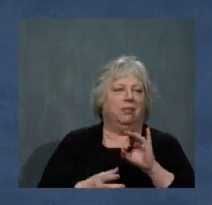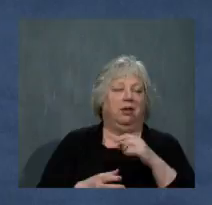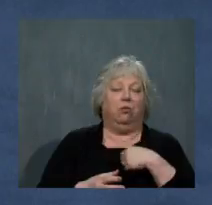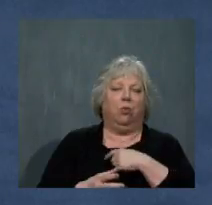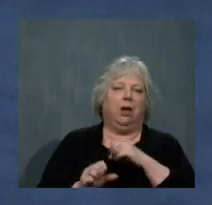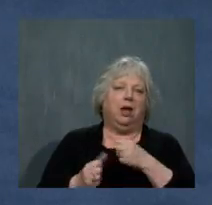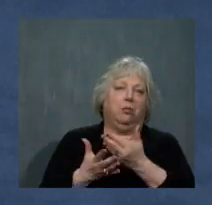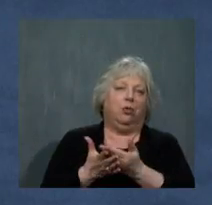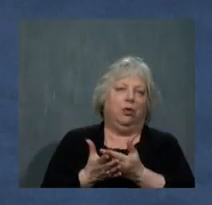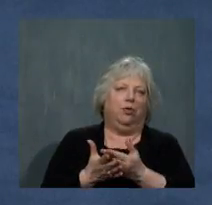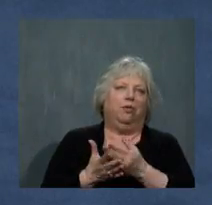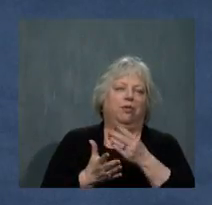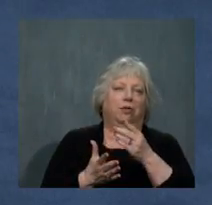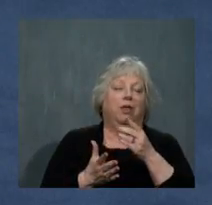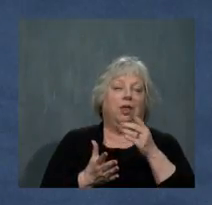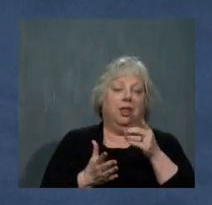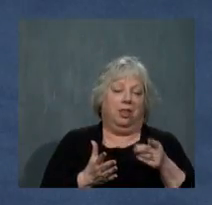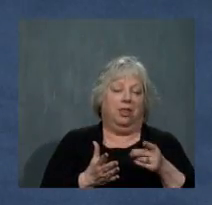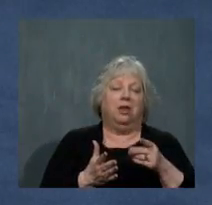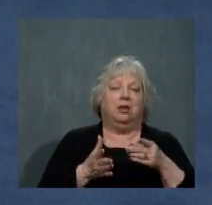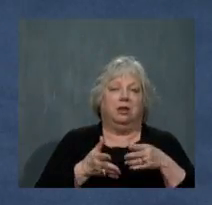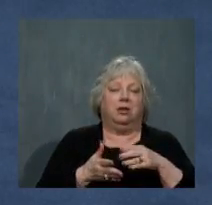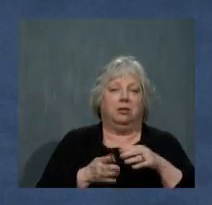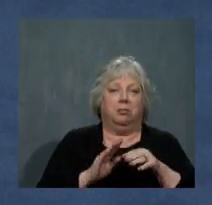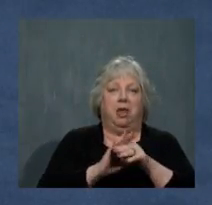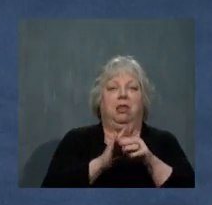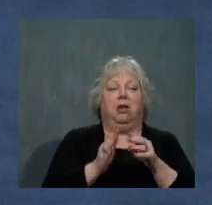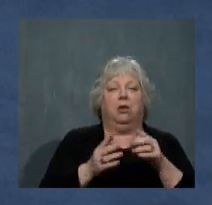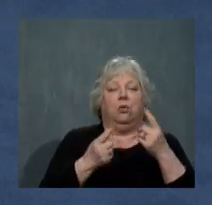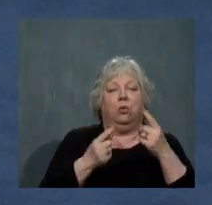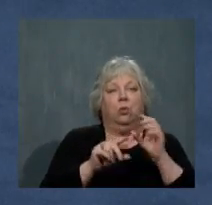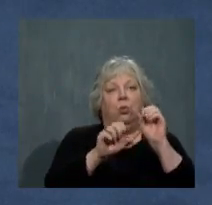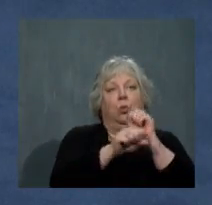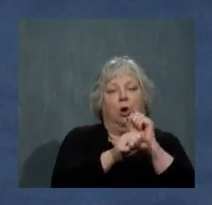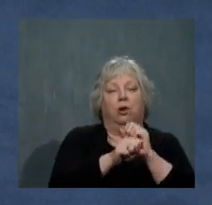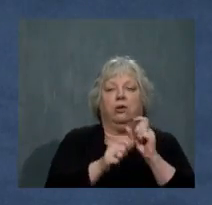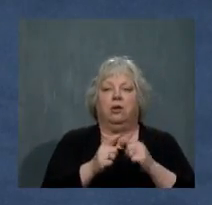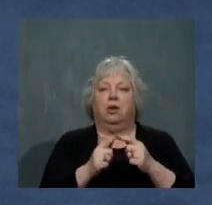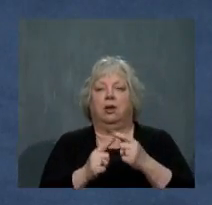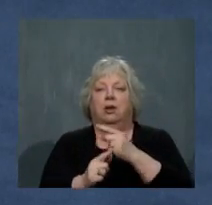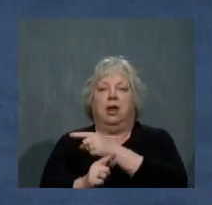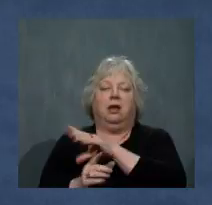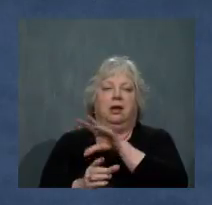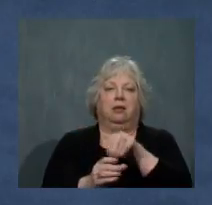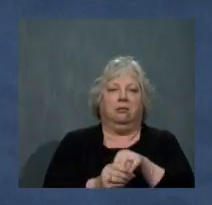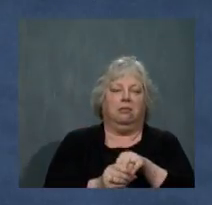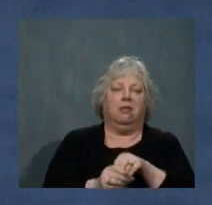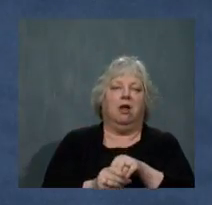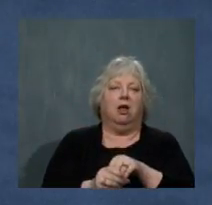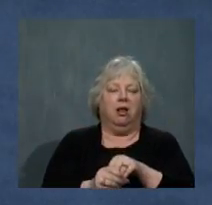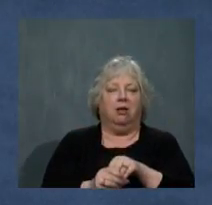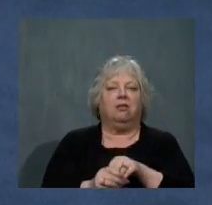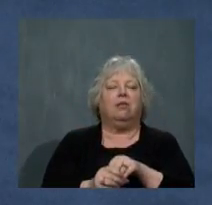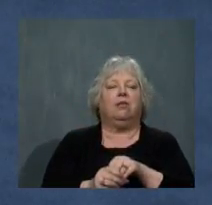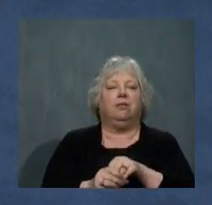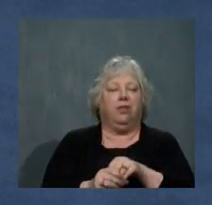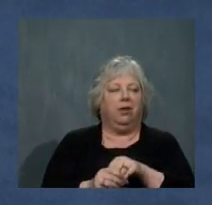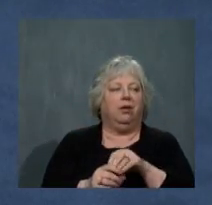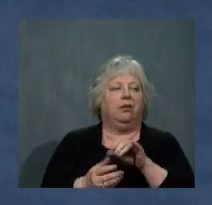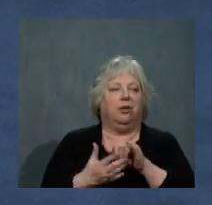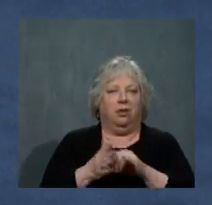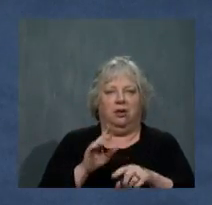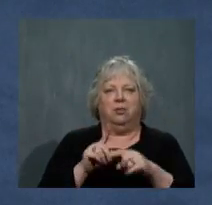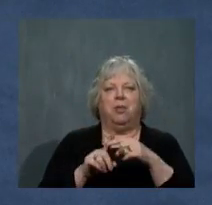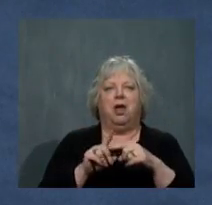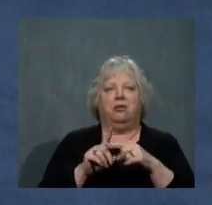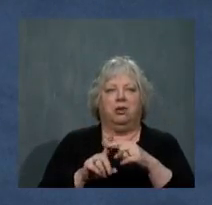can work, they can get behind this, and it can be a service day. You know, Stephanie Street's already offered those resources. And so that's